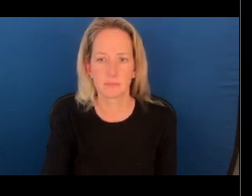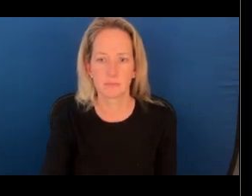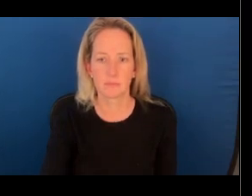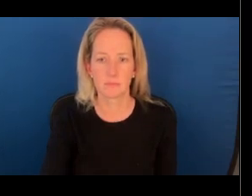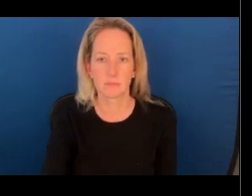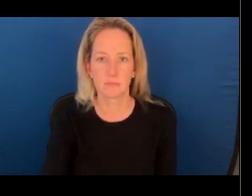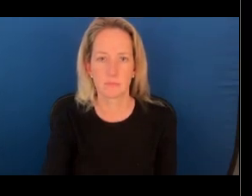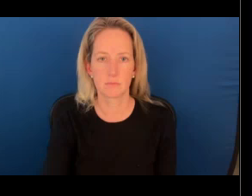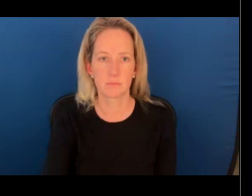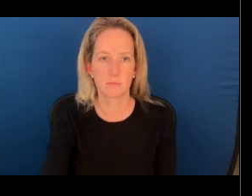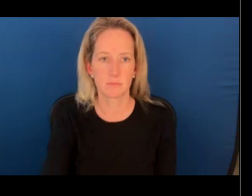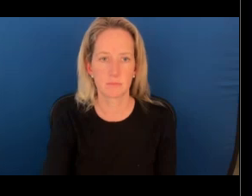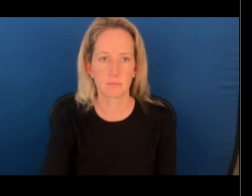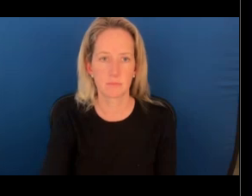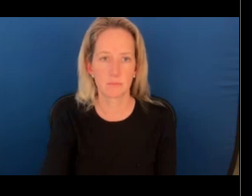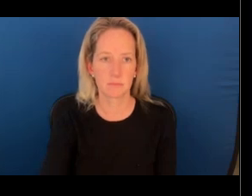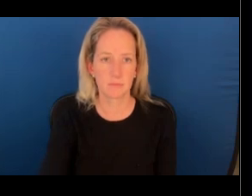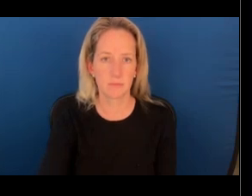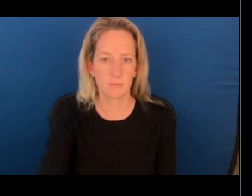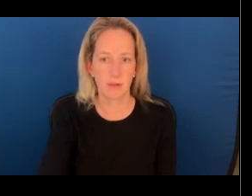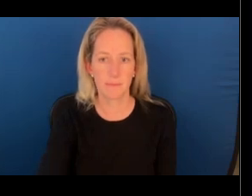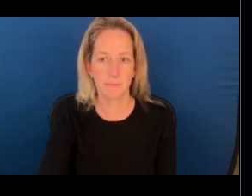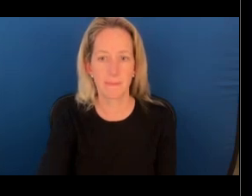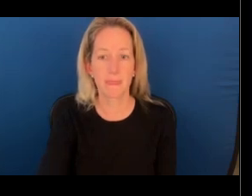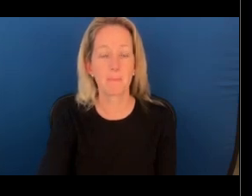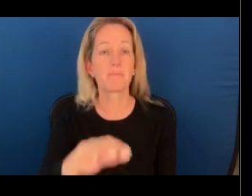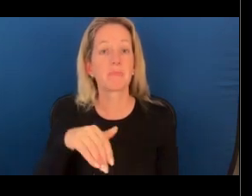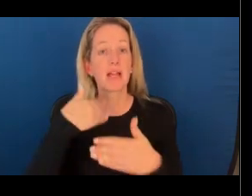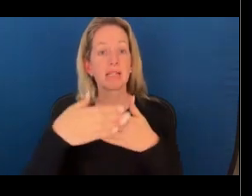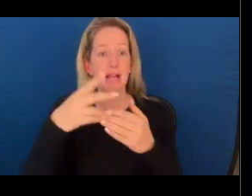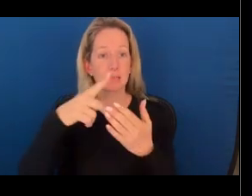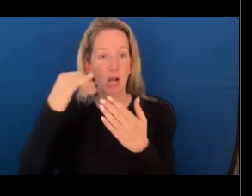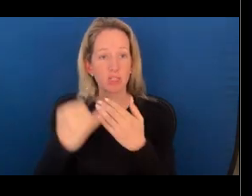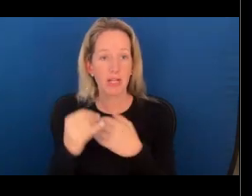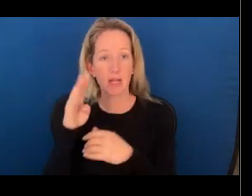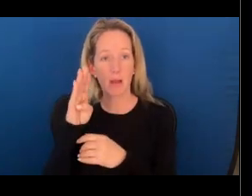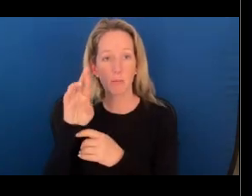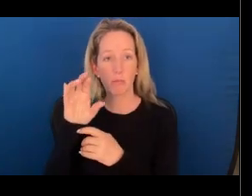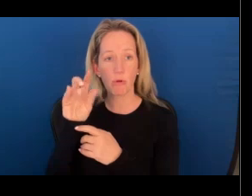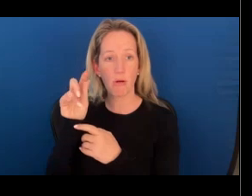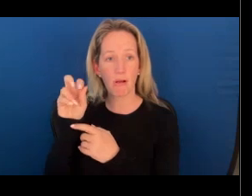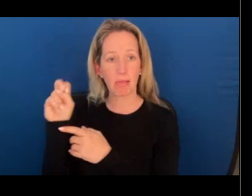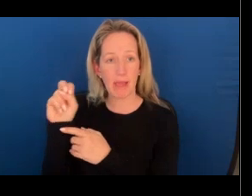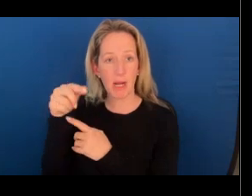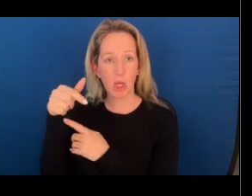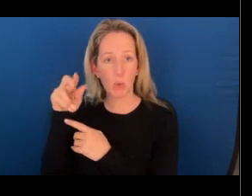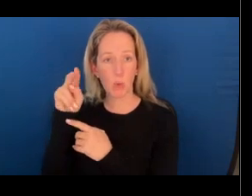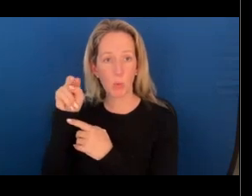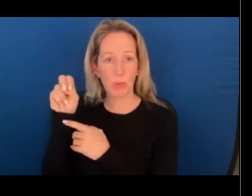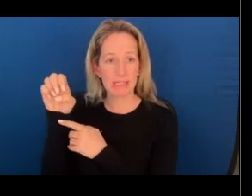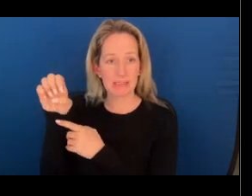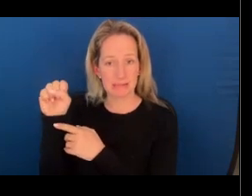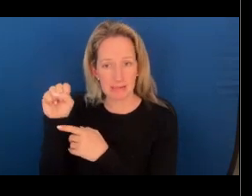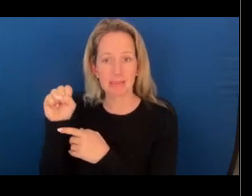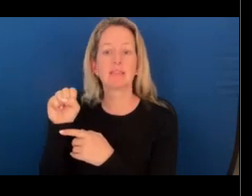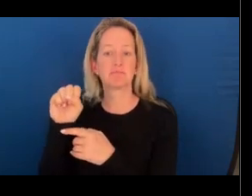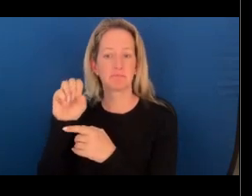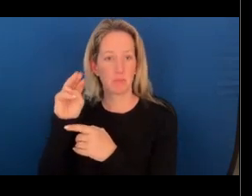The next project is the Brooklyn Queens Marine Debris Cleanup Program, presented by Matt Molina.